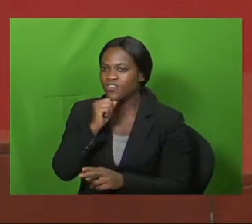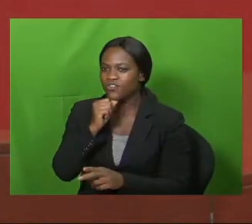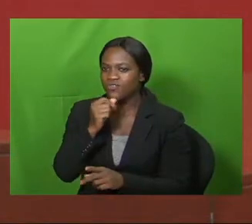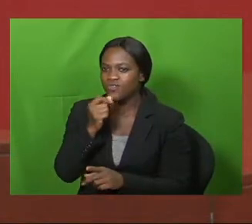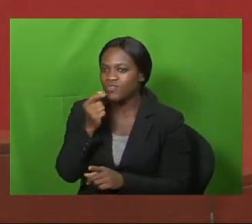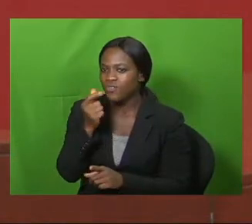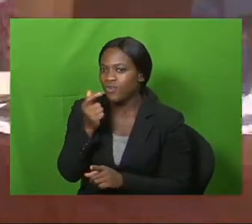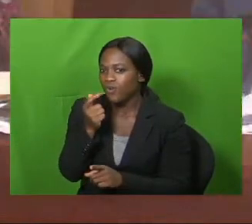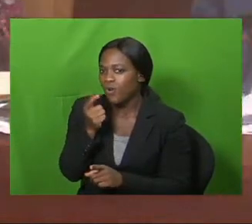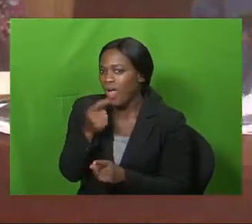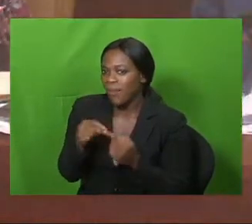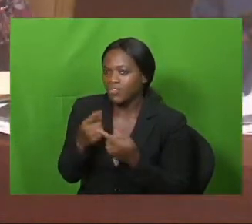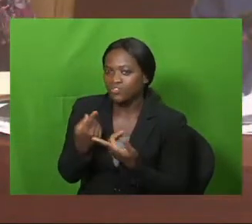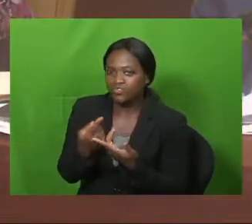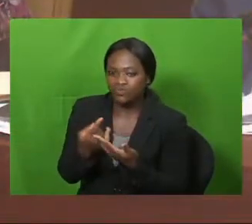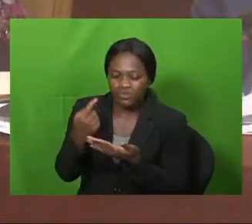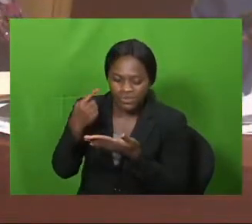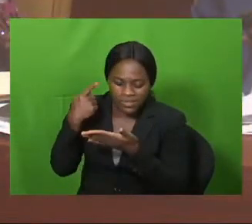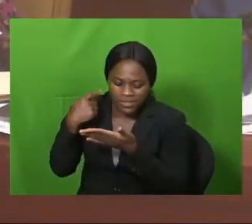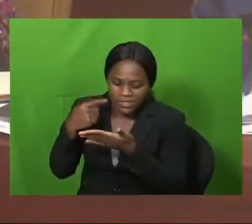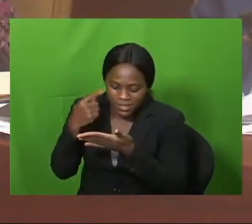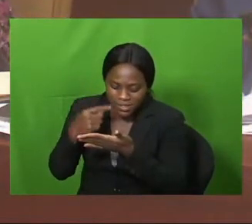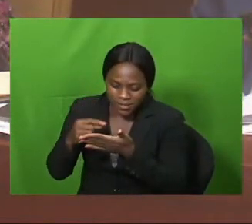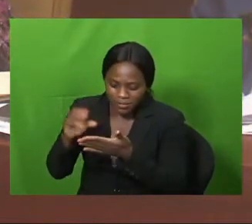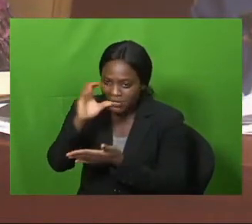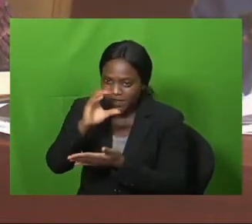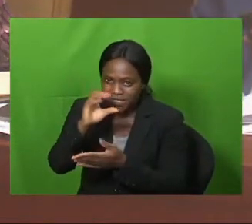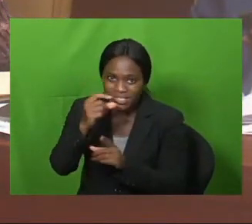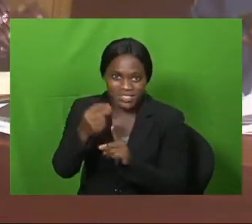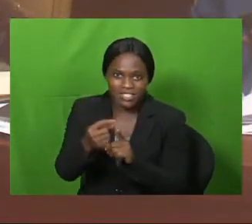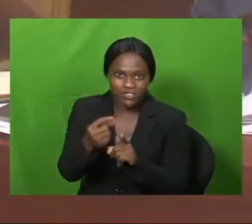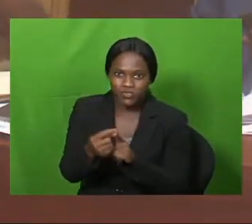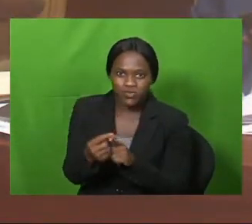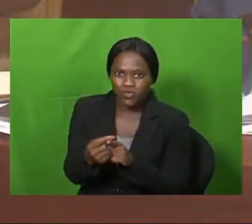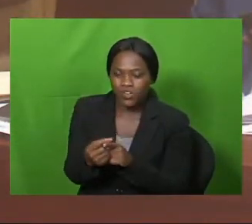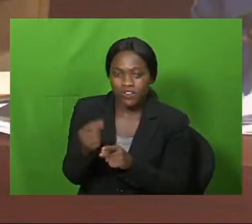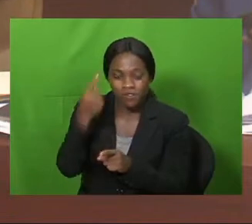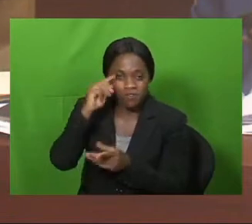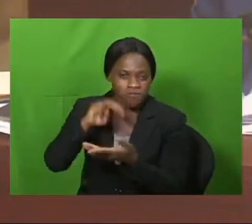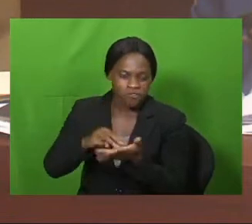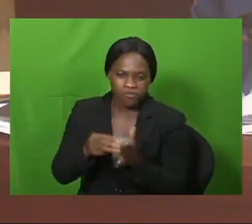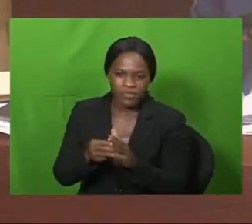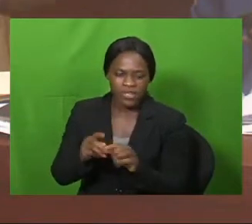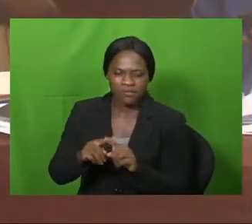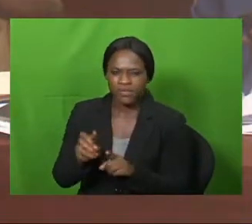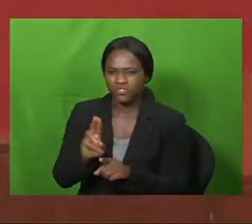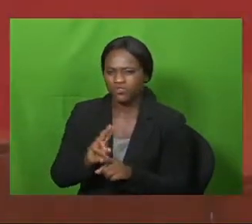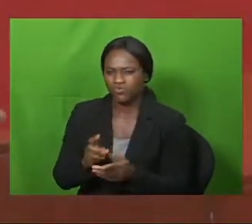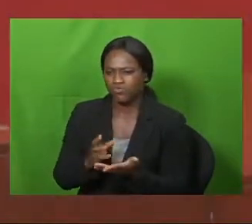your Google to just reframe it in such a way that